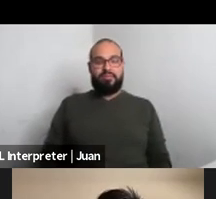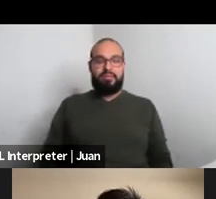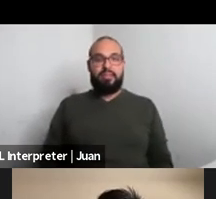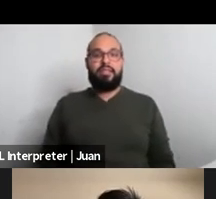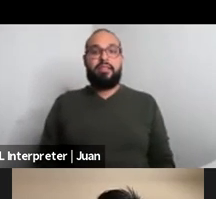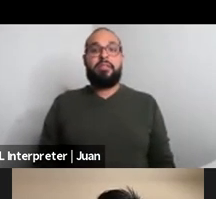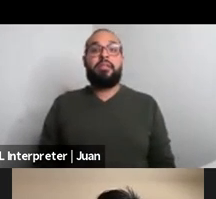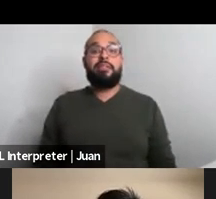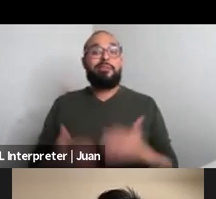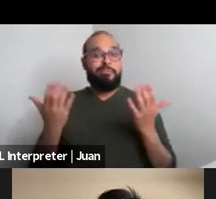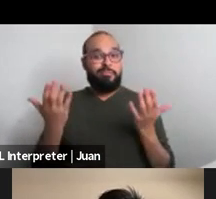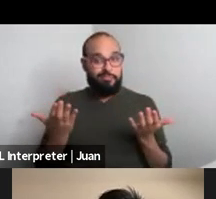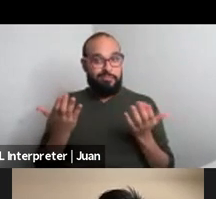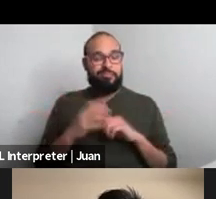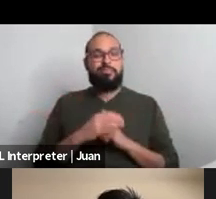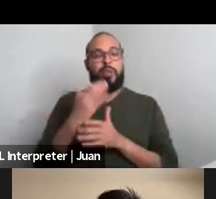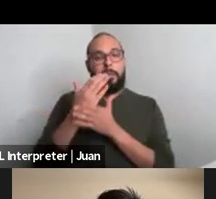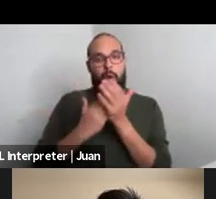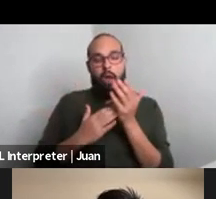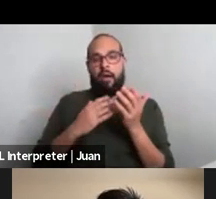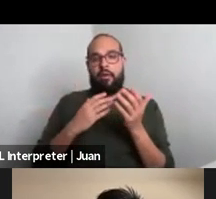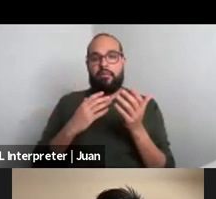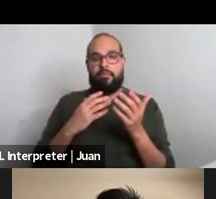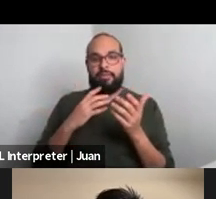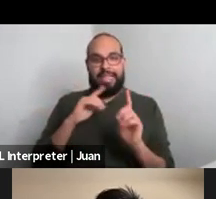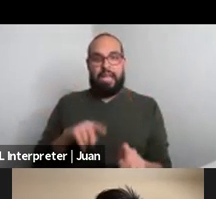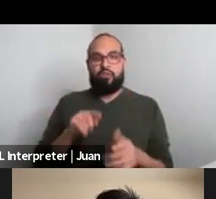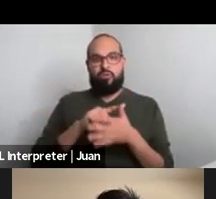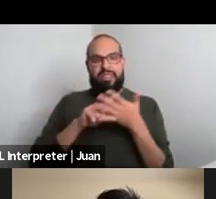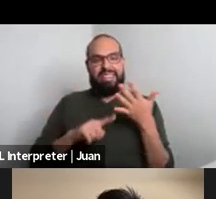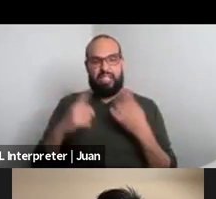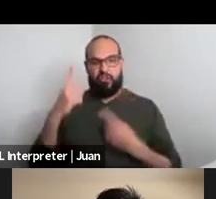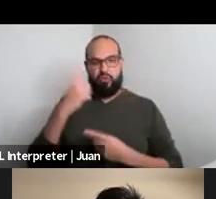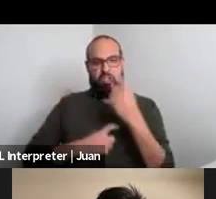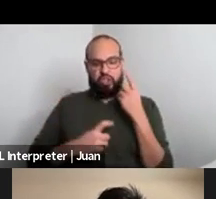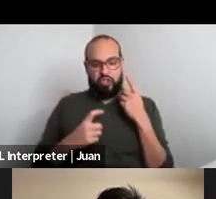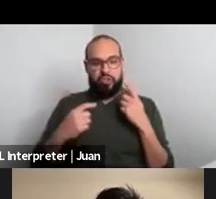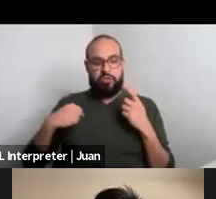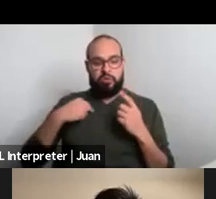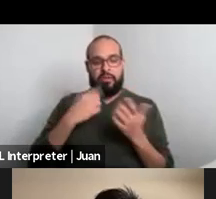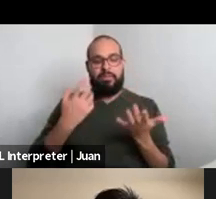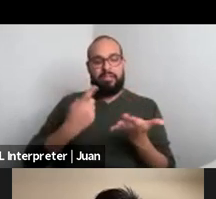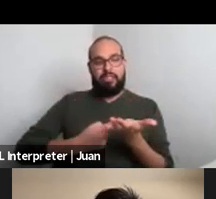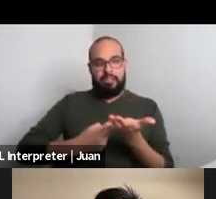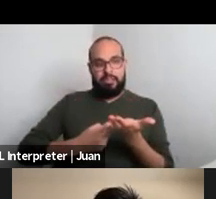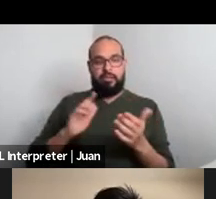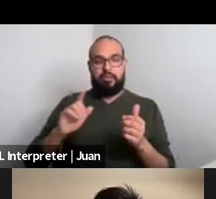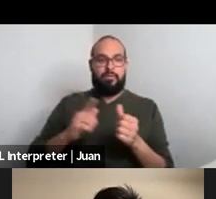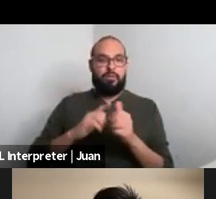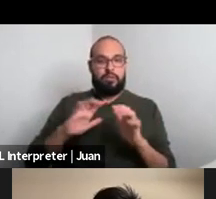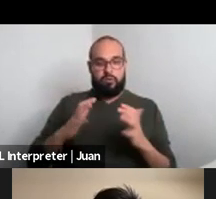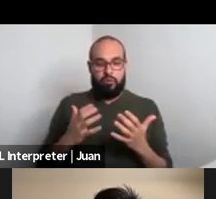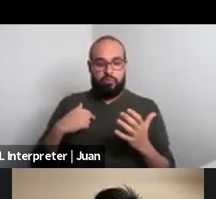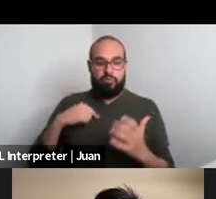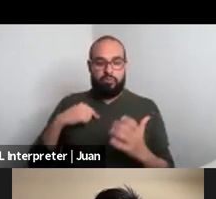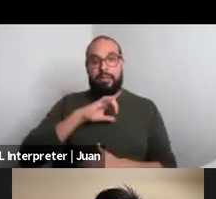So part of the answers to these questions we actually talked about in our first group, but we missed our folks who didn't make it back.